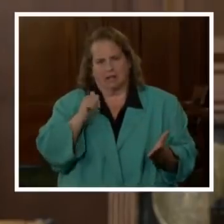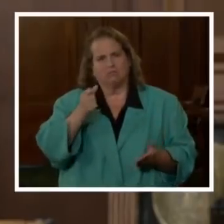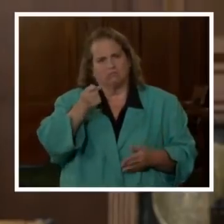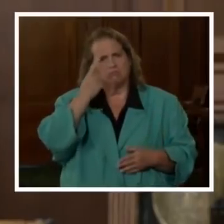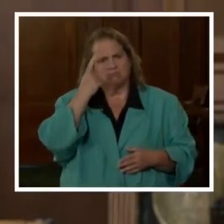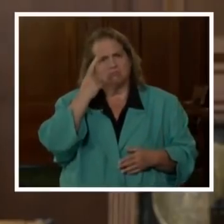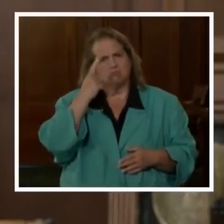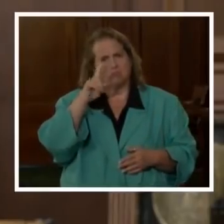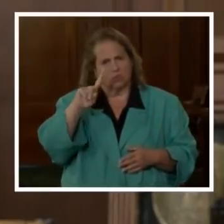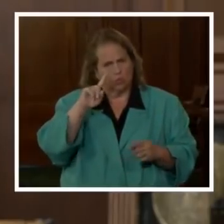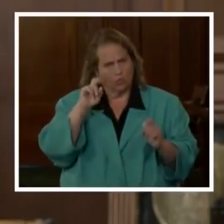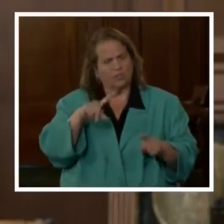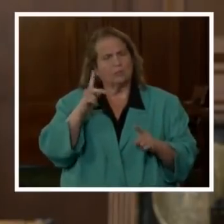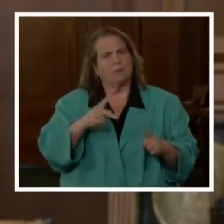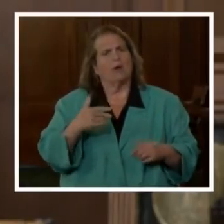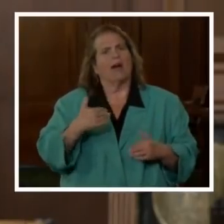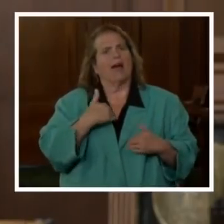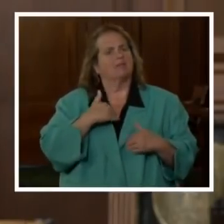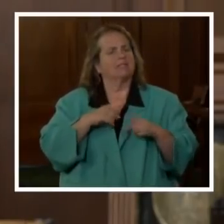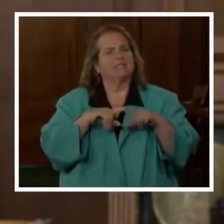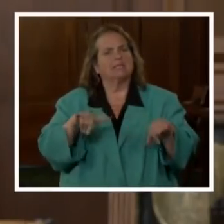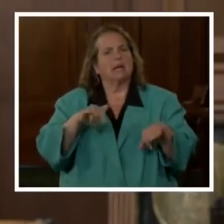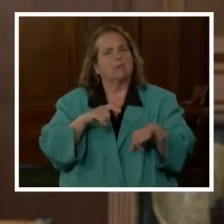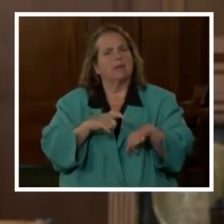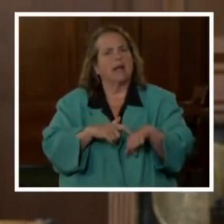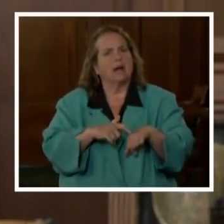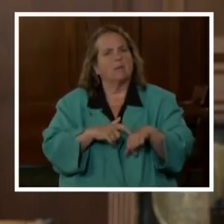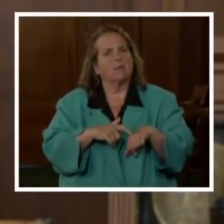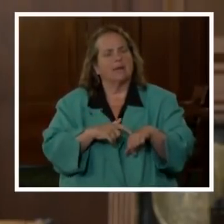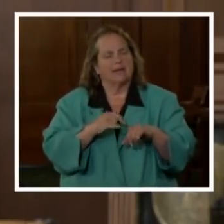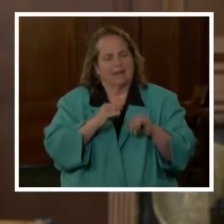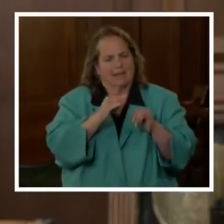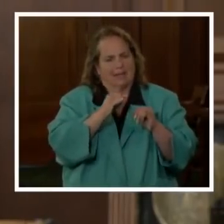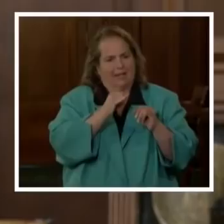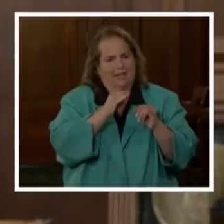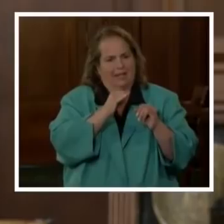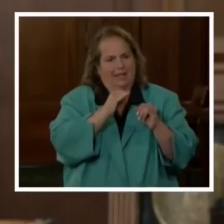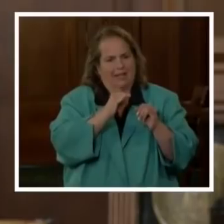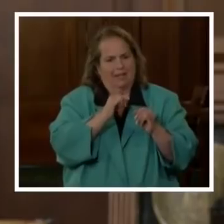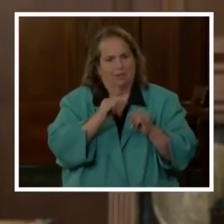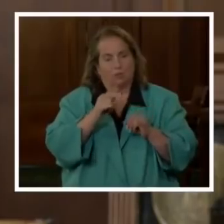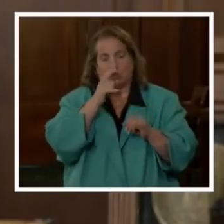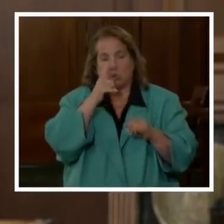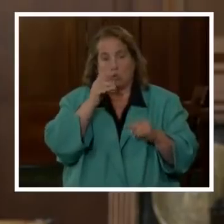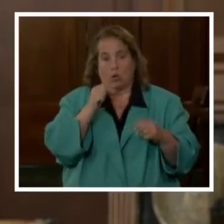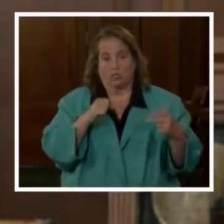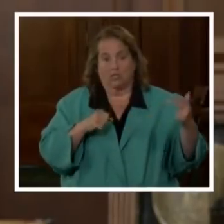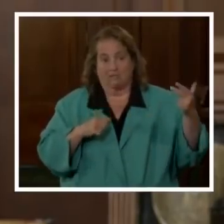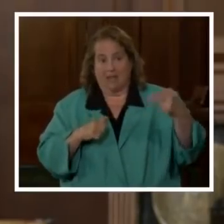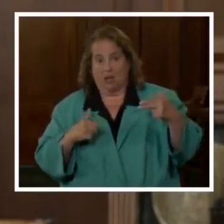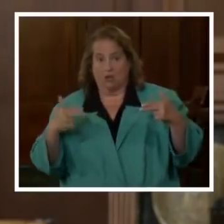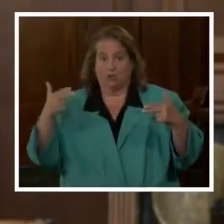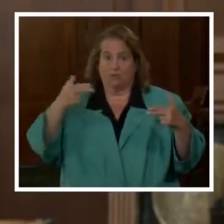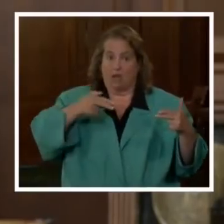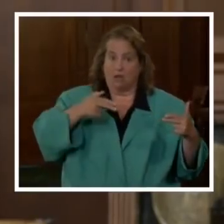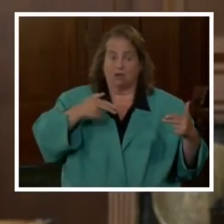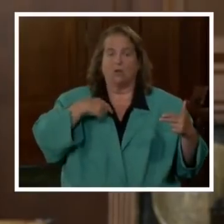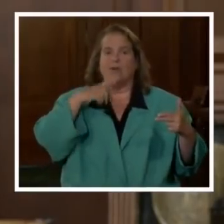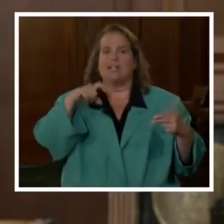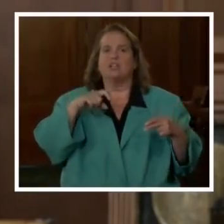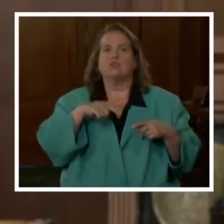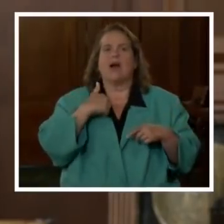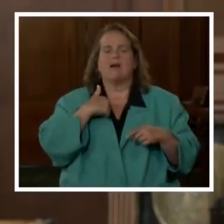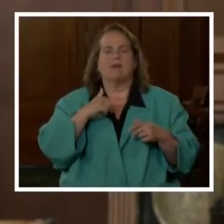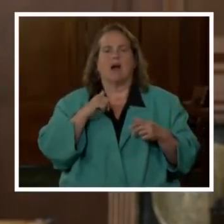understand questions people would have. At the same time, you know, individuals who are fired upon, I think people would also say need to have the means